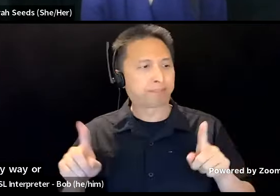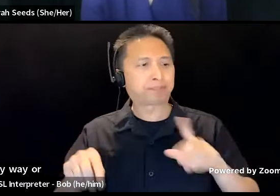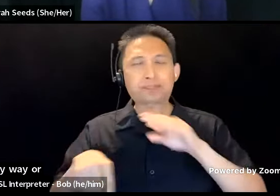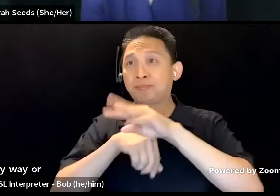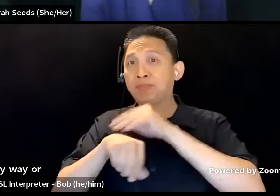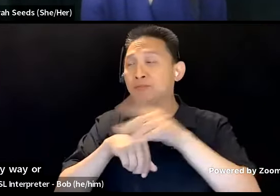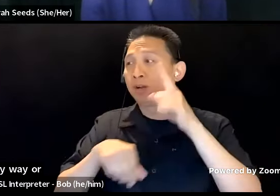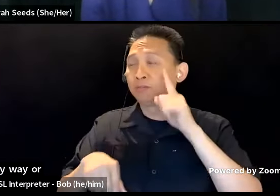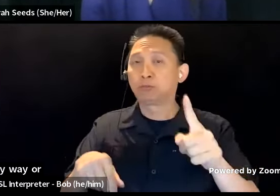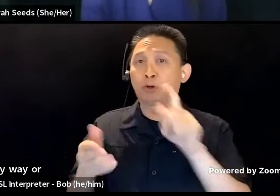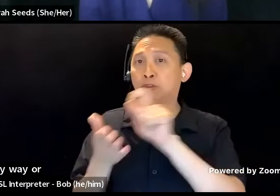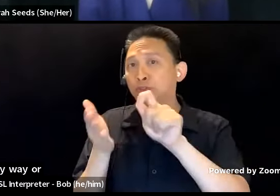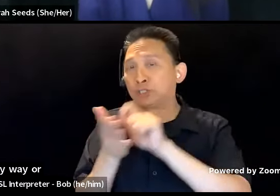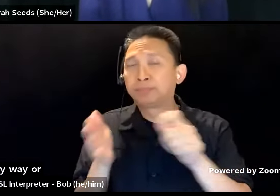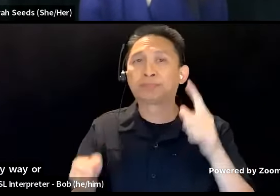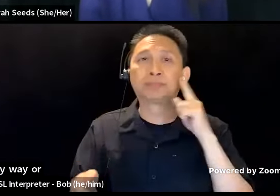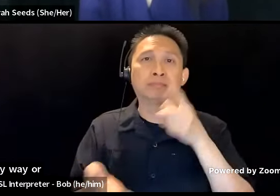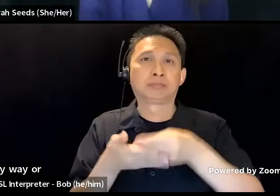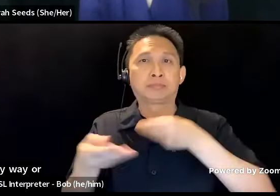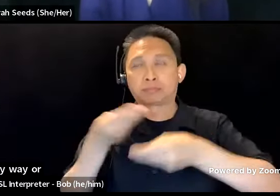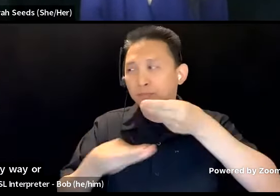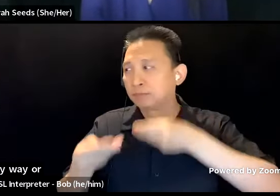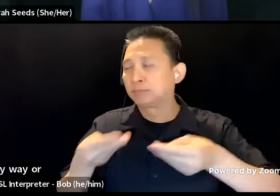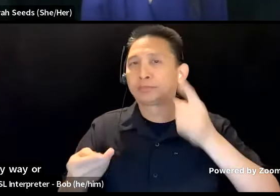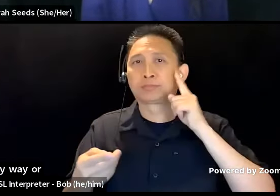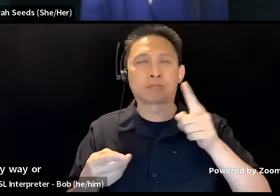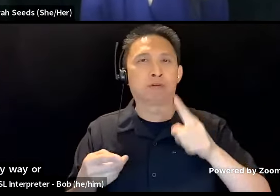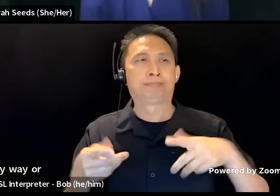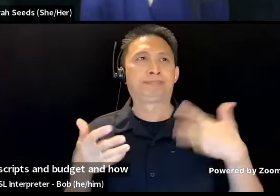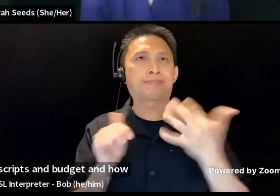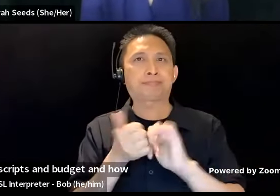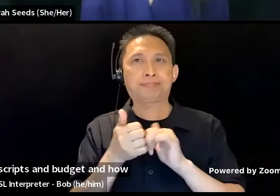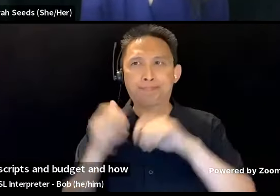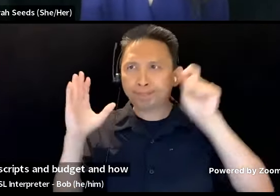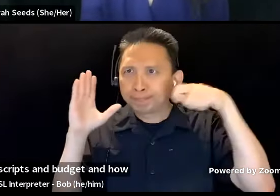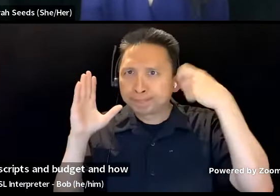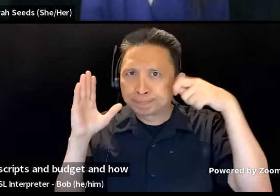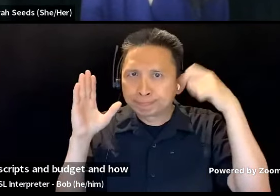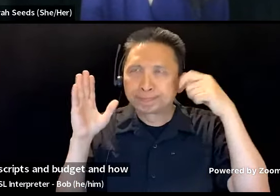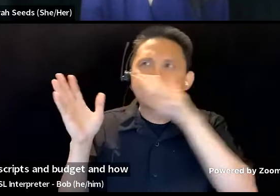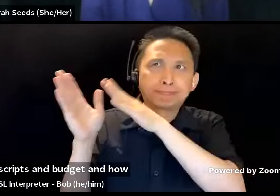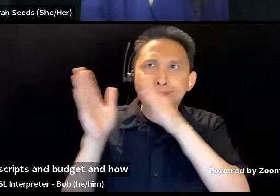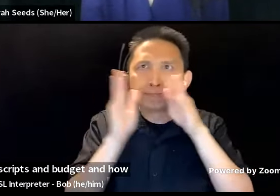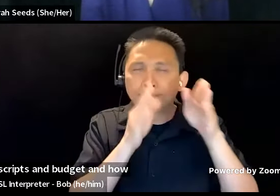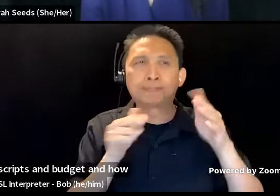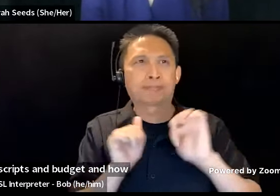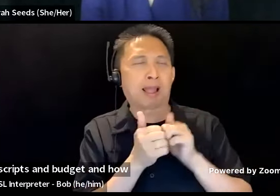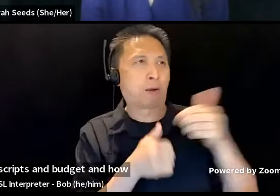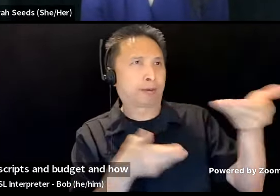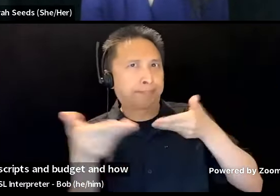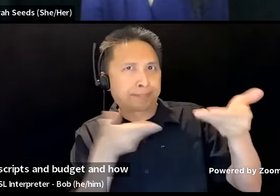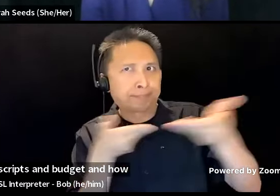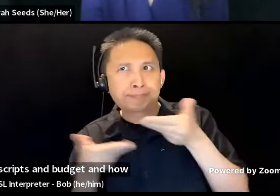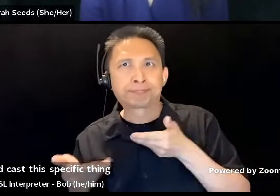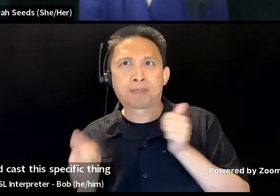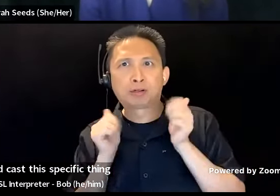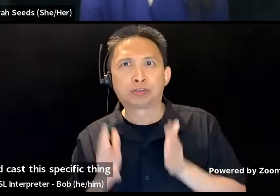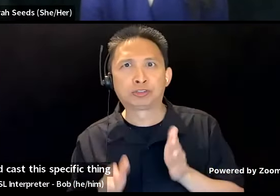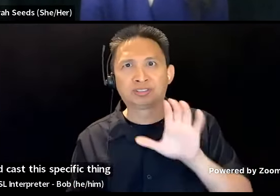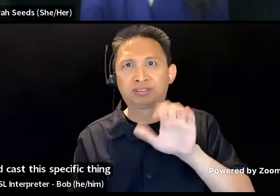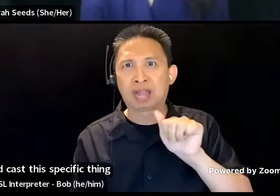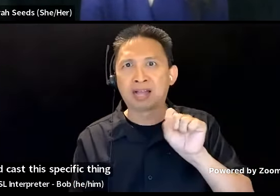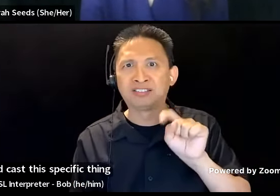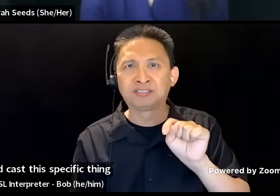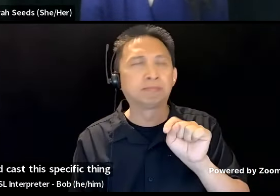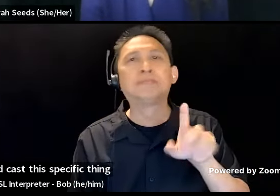budget, about, you know, how are we going to shoot this? How are we going to cast this specific thing? You know, and so I'm not giving